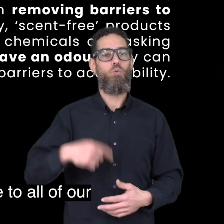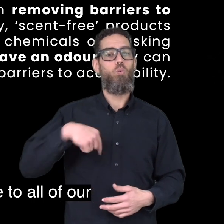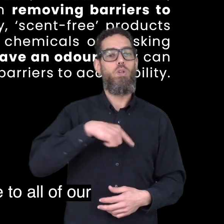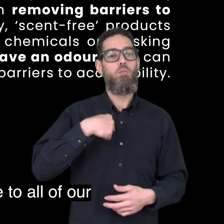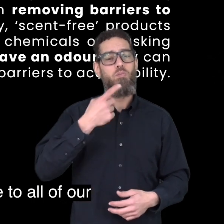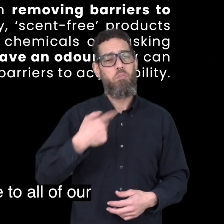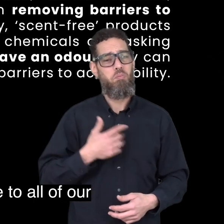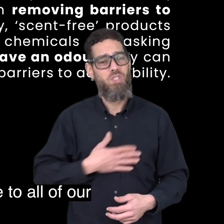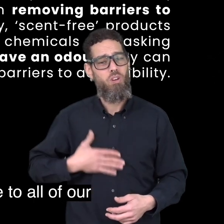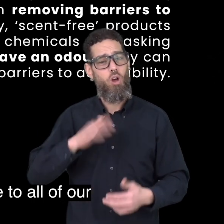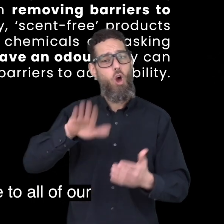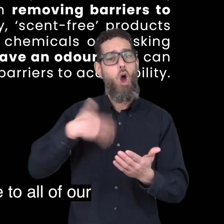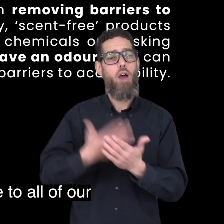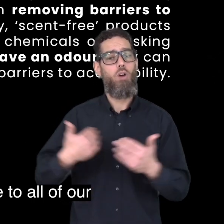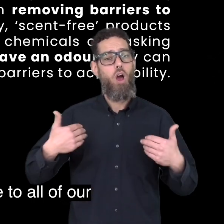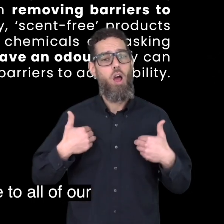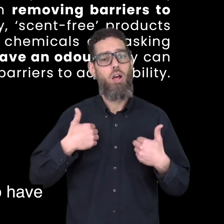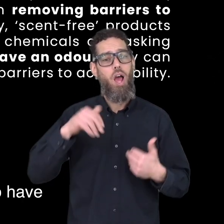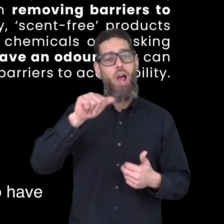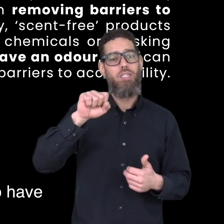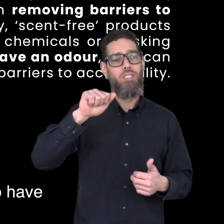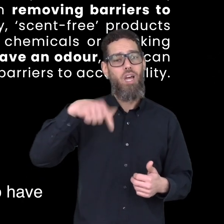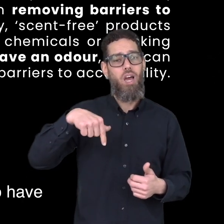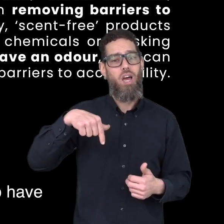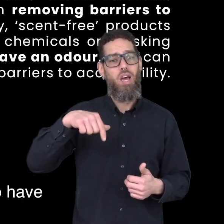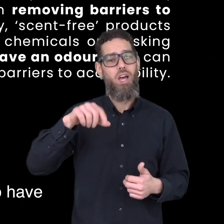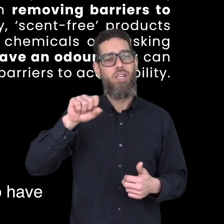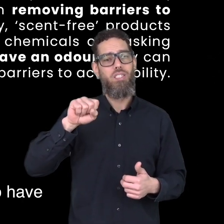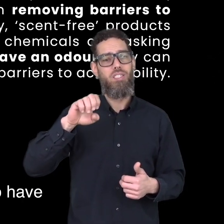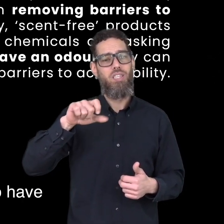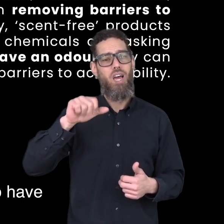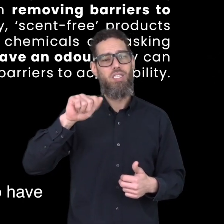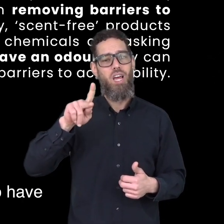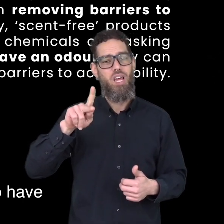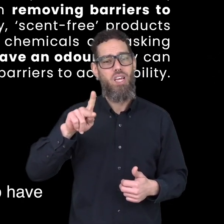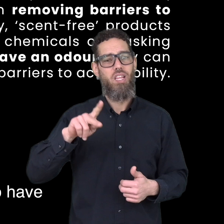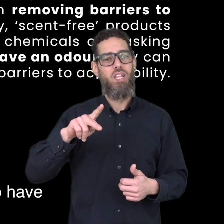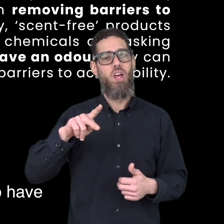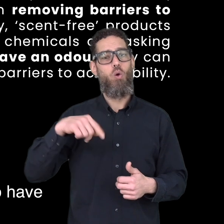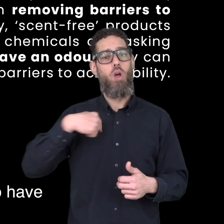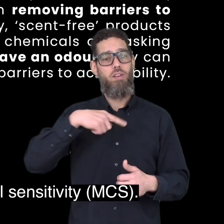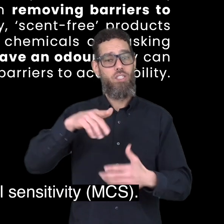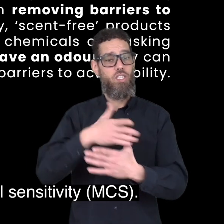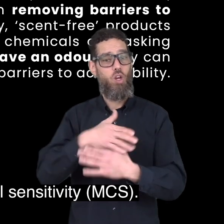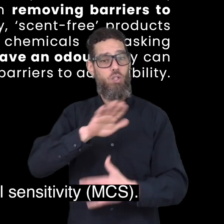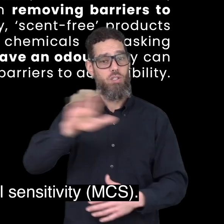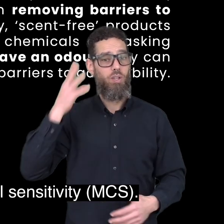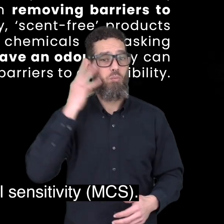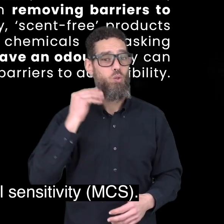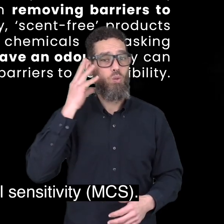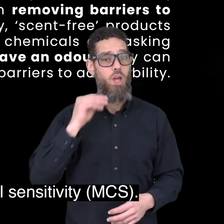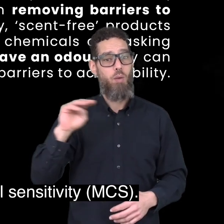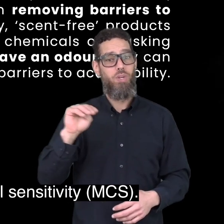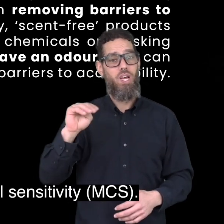We would like to express our sincere gratitude to all of our ASEQ-EHAQ community members who have shared their lived experiences with multiple